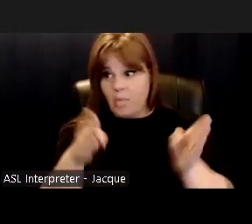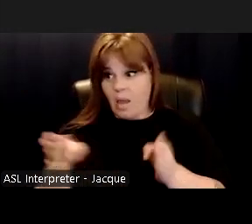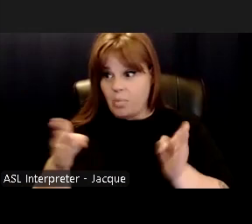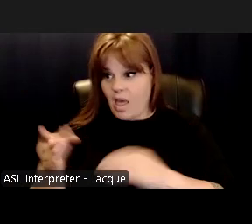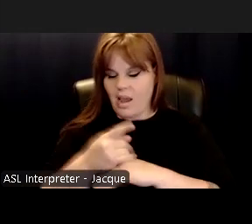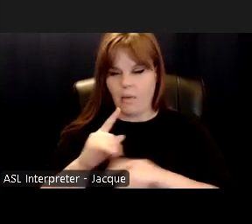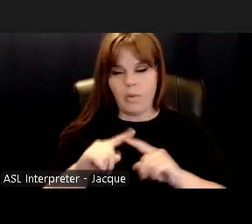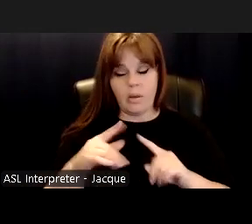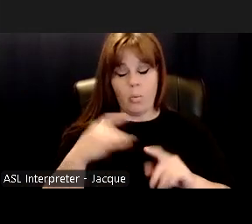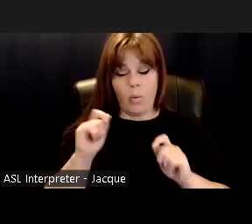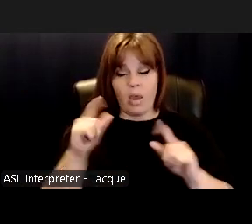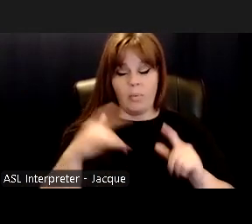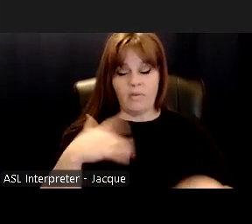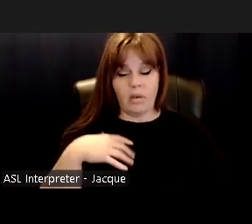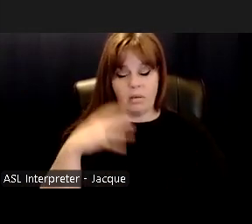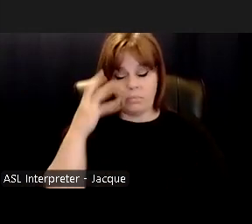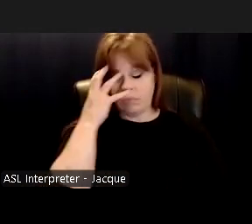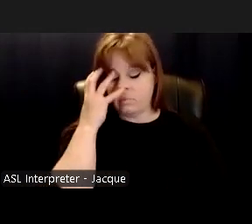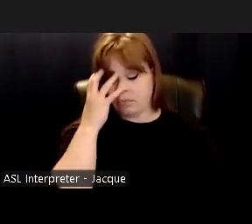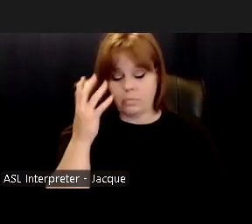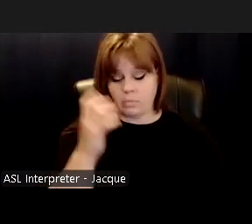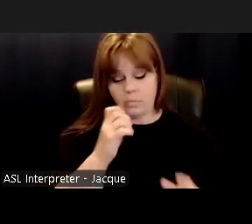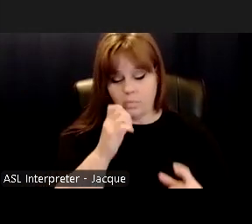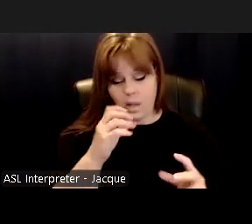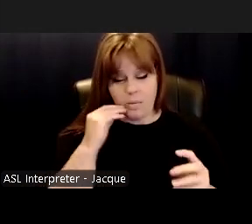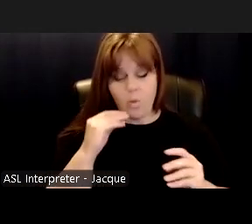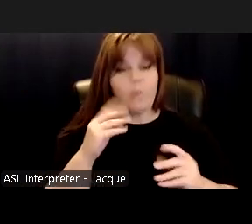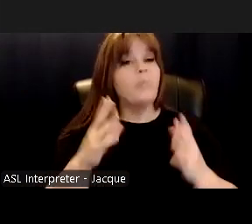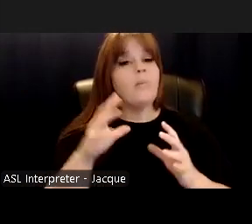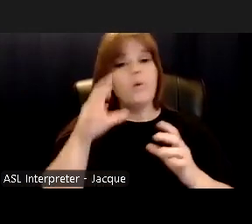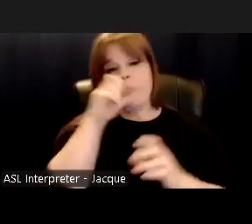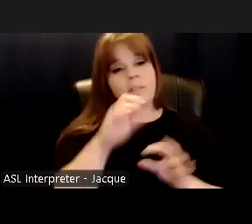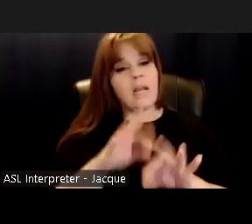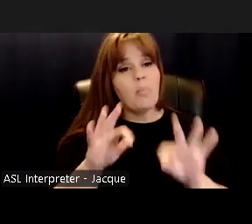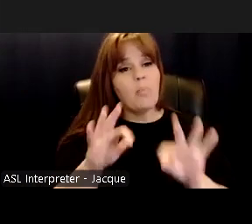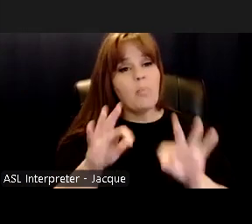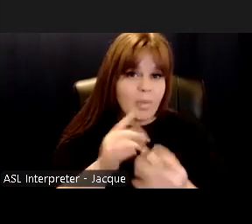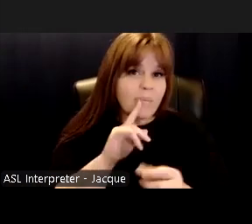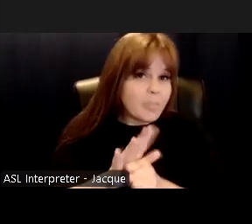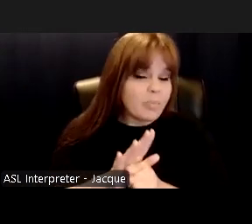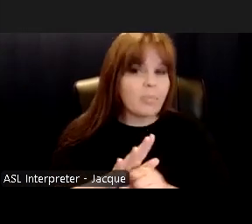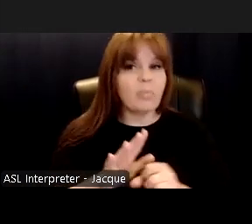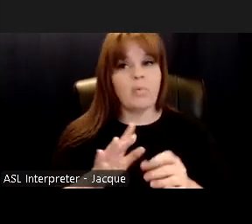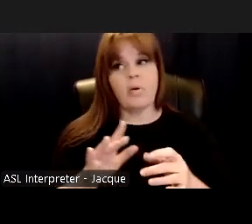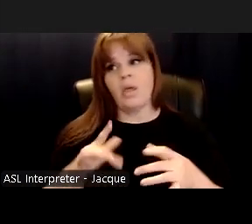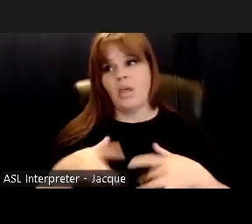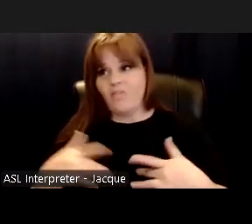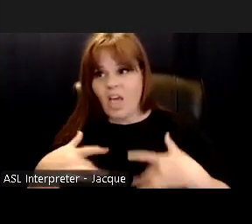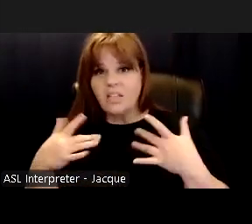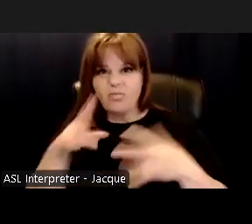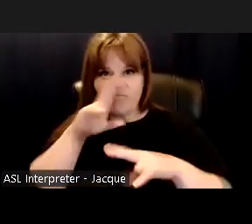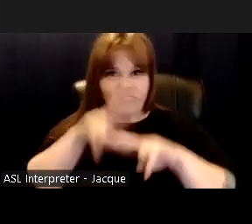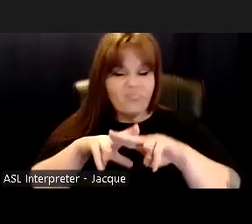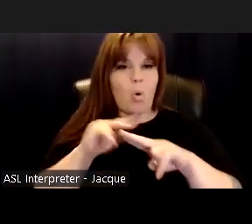on an important work obligation or a family event or a get-together with a friend. And then this